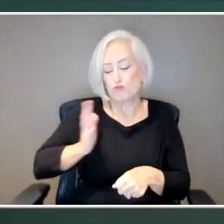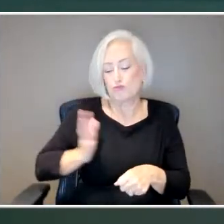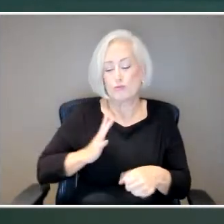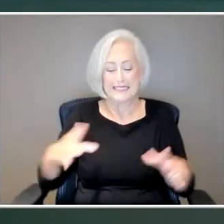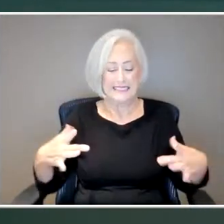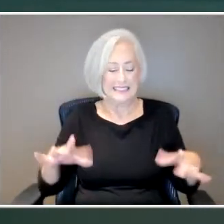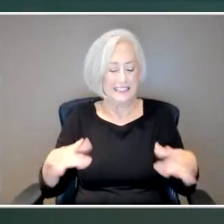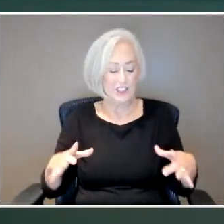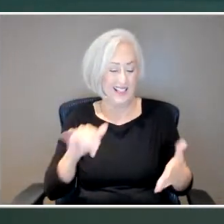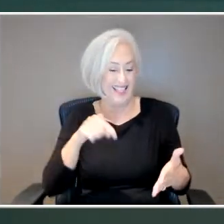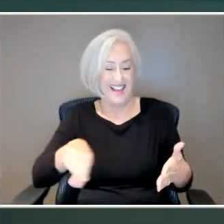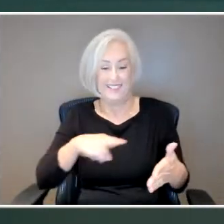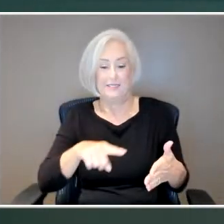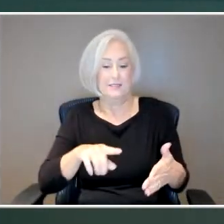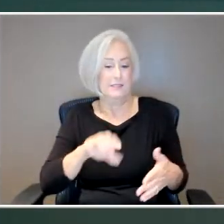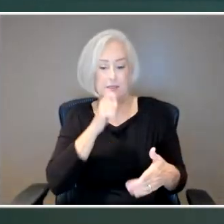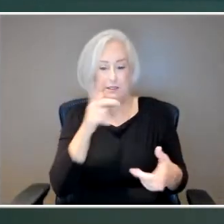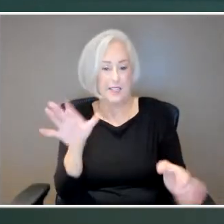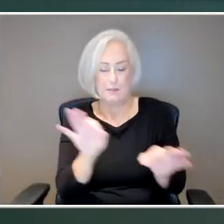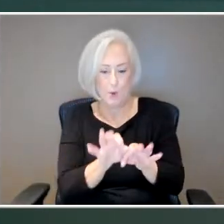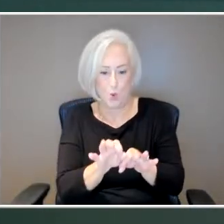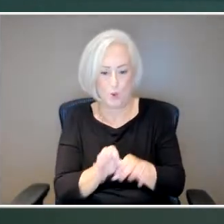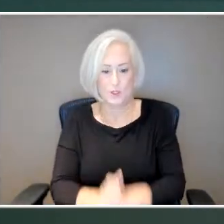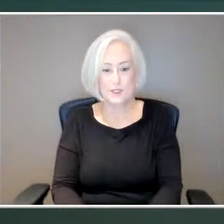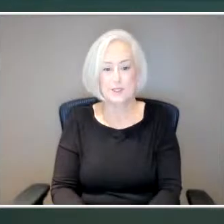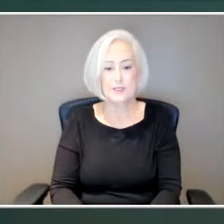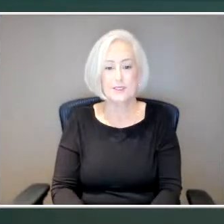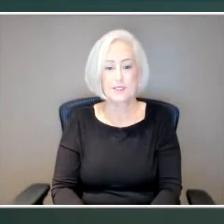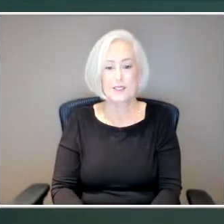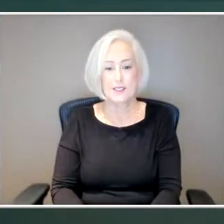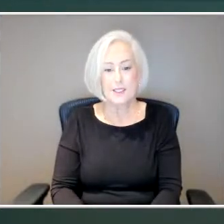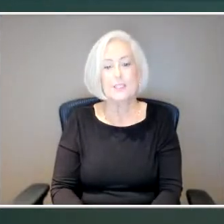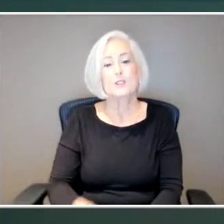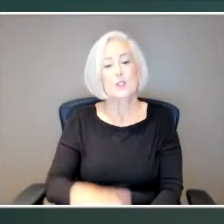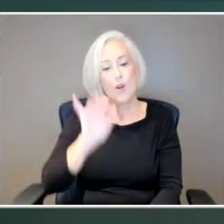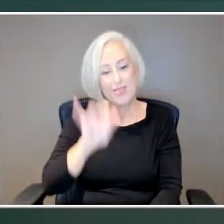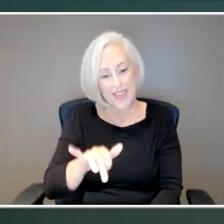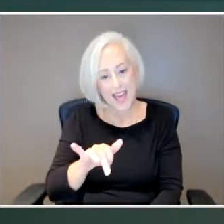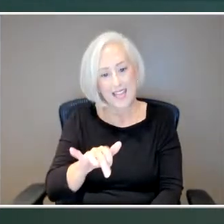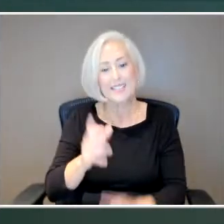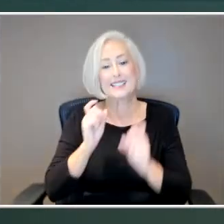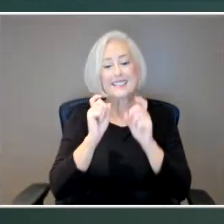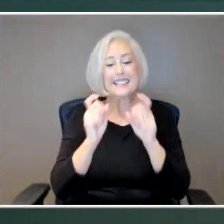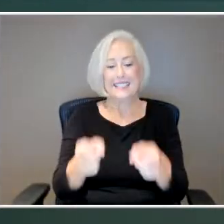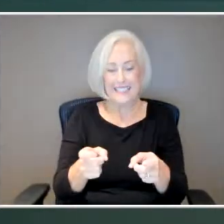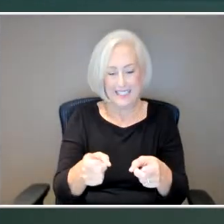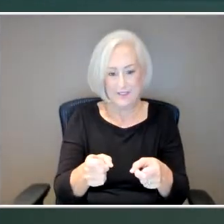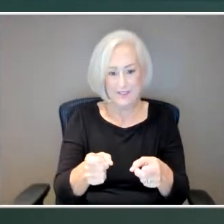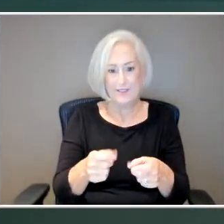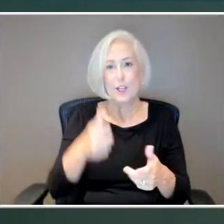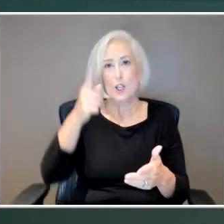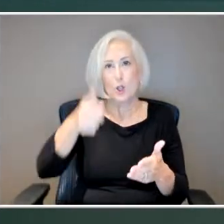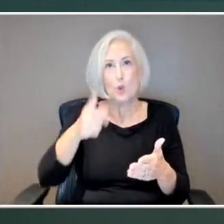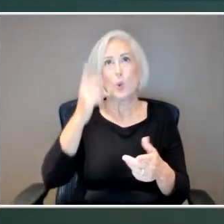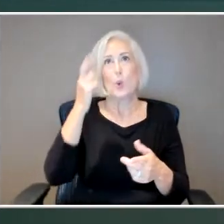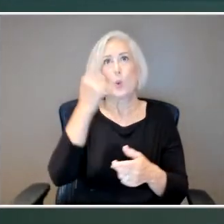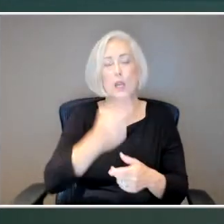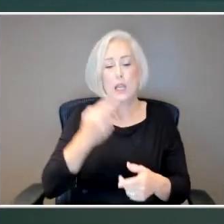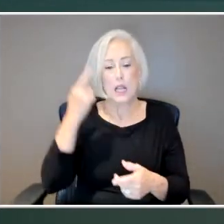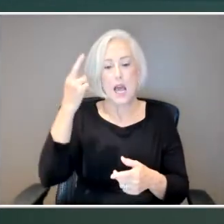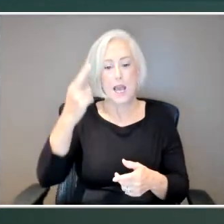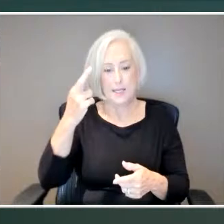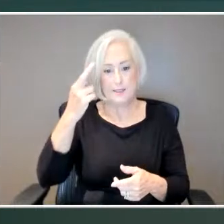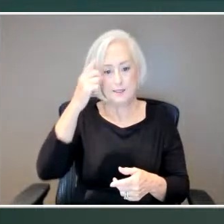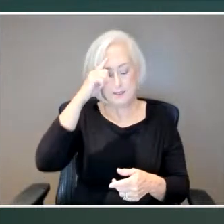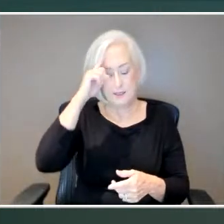Yeah. That is not the stuff that matters. And I think that really is the gift of cancer, is that we through